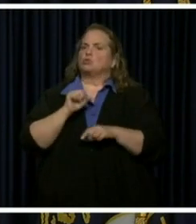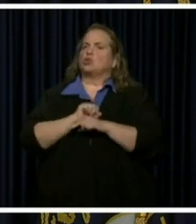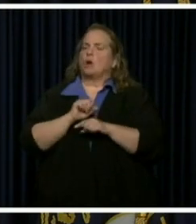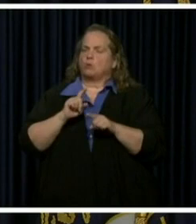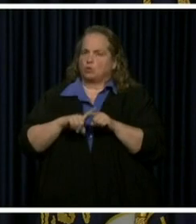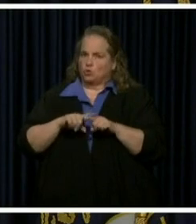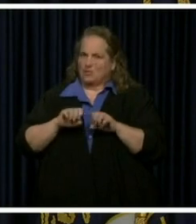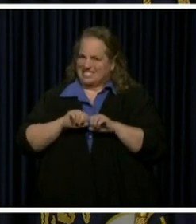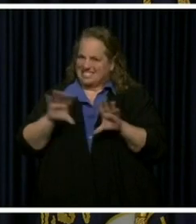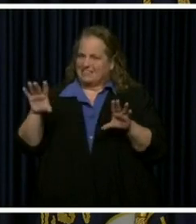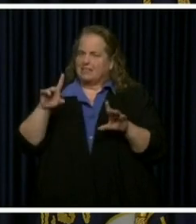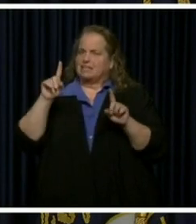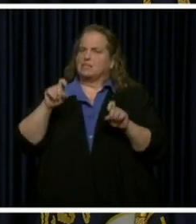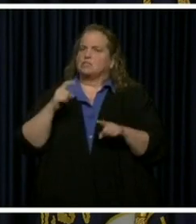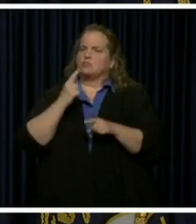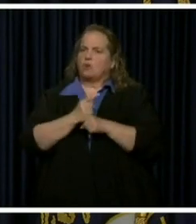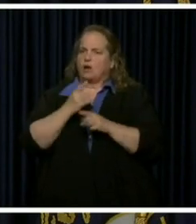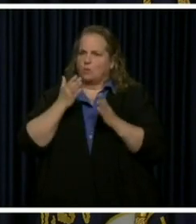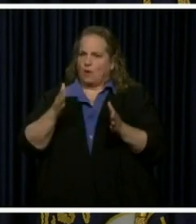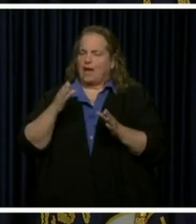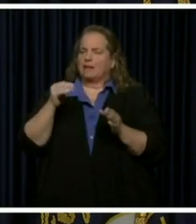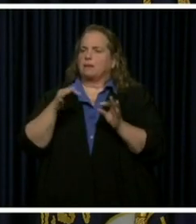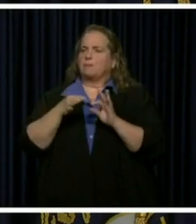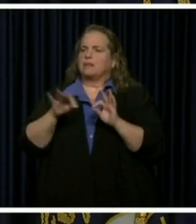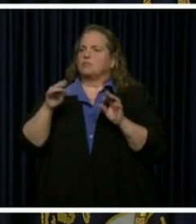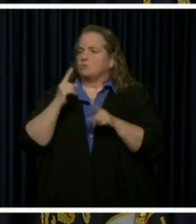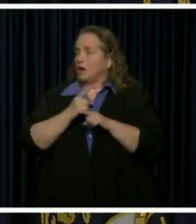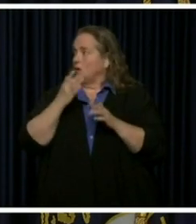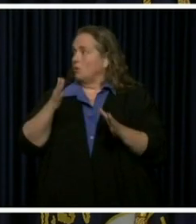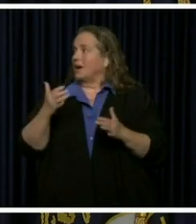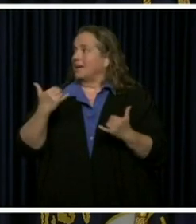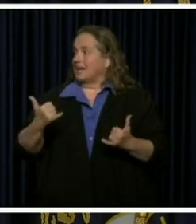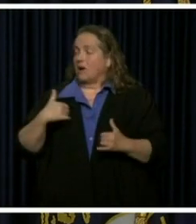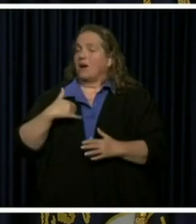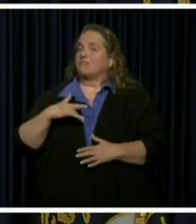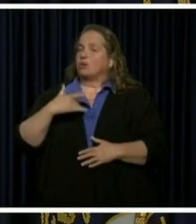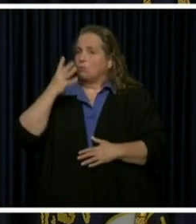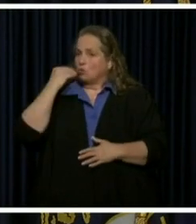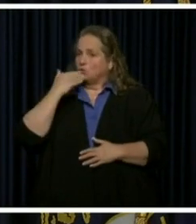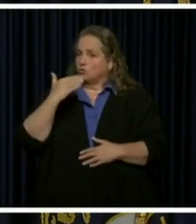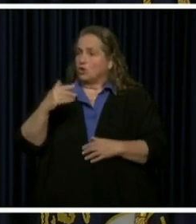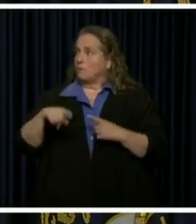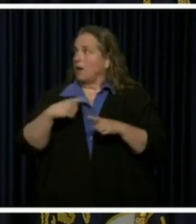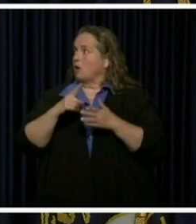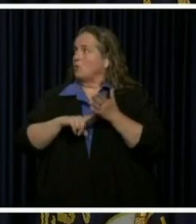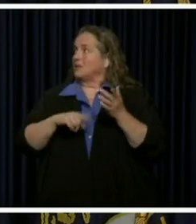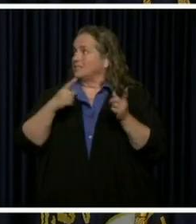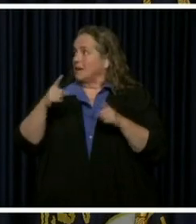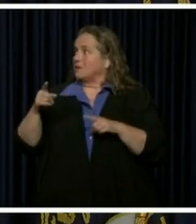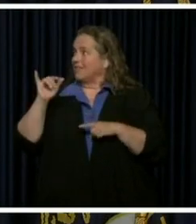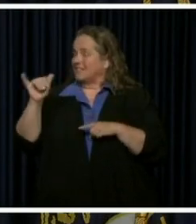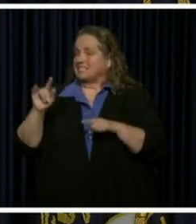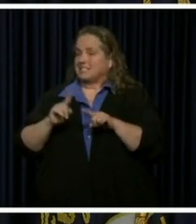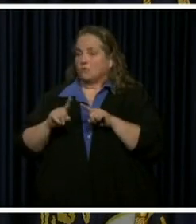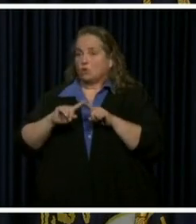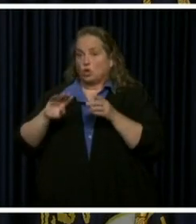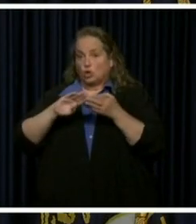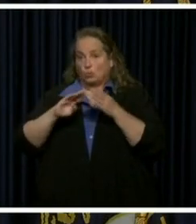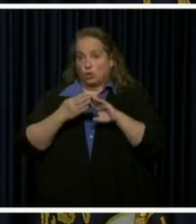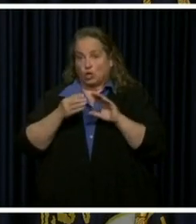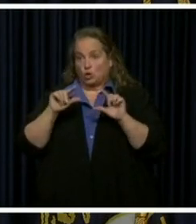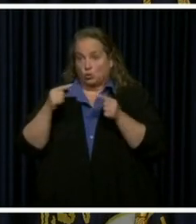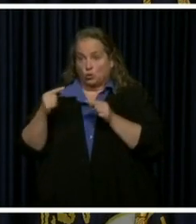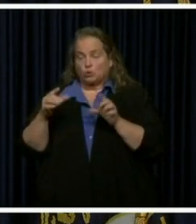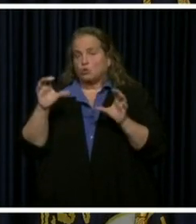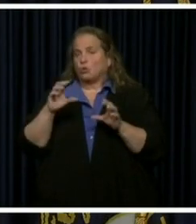deploy it the right way and to message it the right way. Right now, I feel pretty good about what's happening. These different community groups